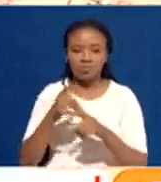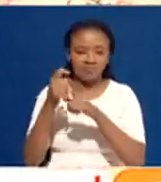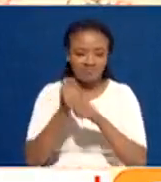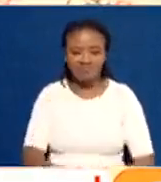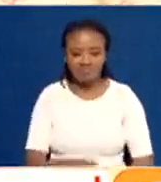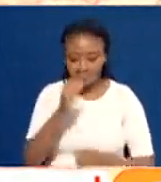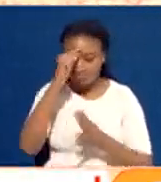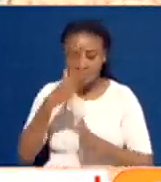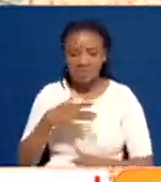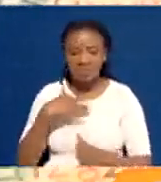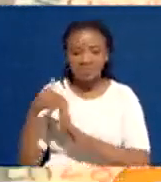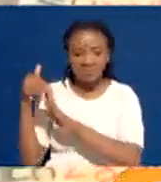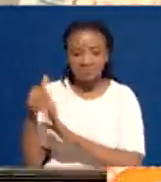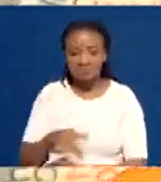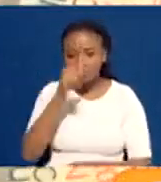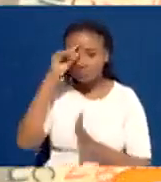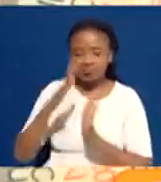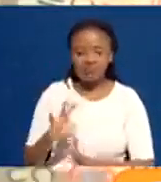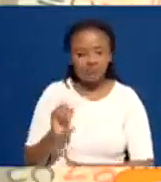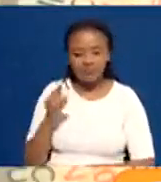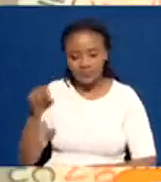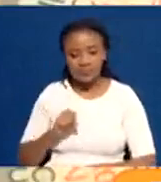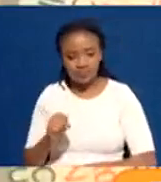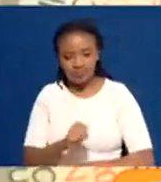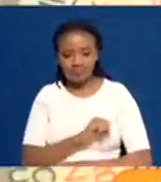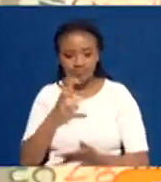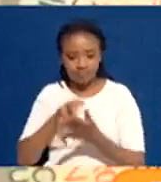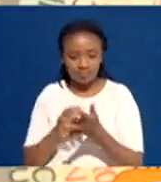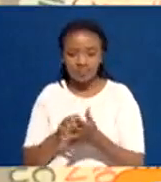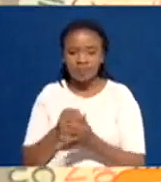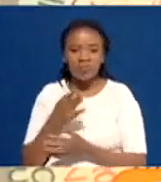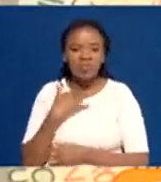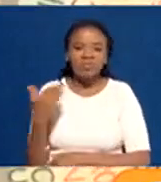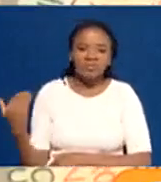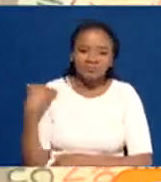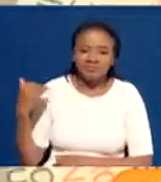governor. Kiti cha senator, sio mtu wa kusumbua.